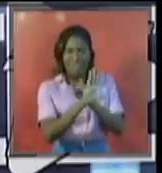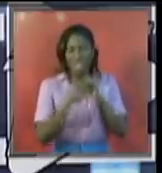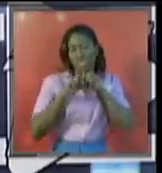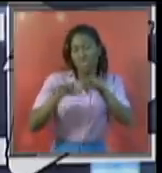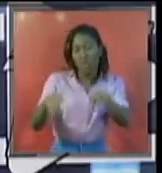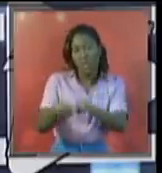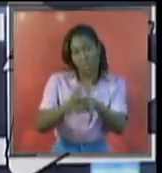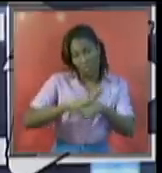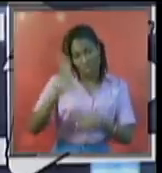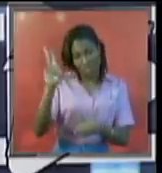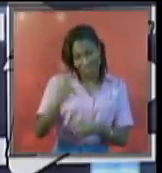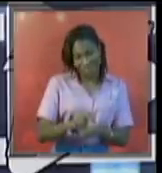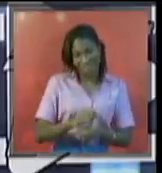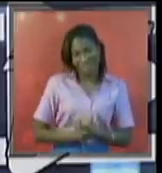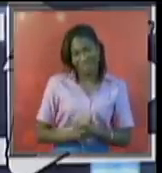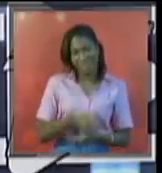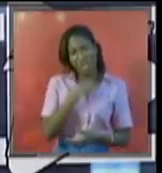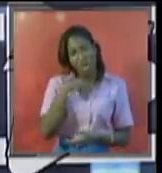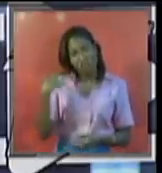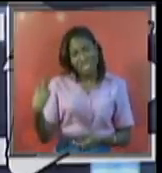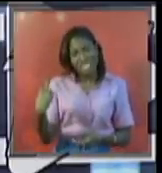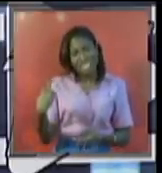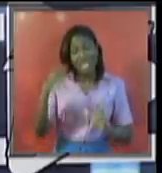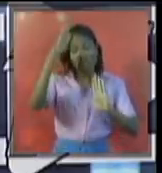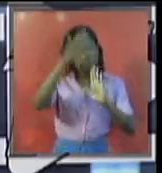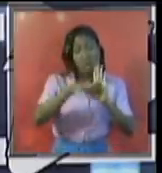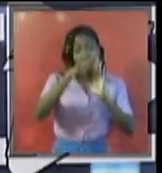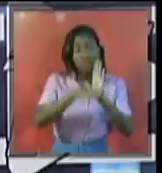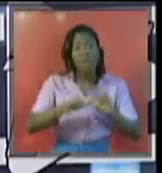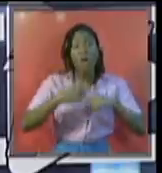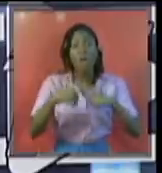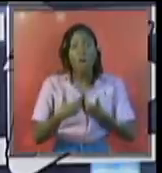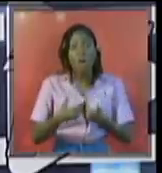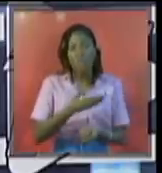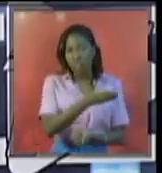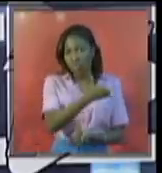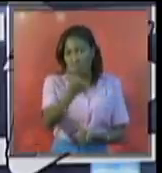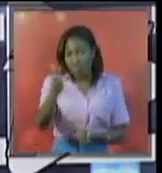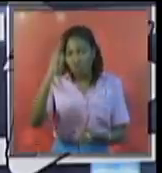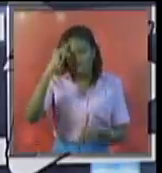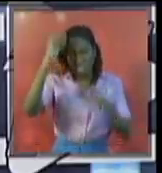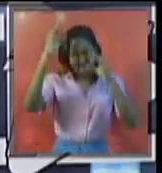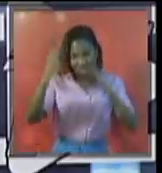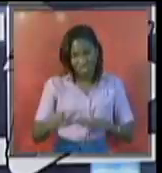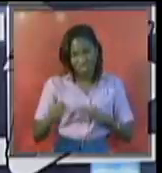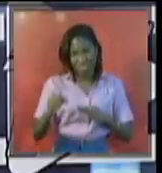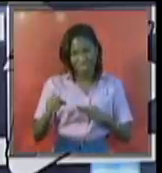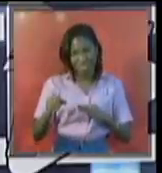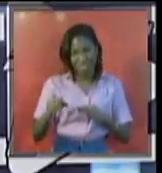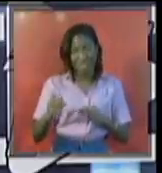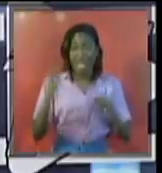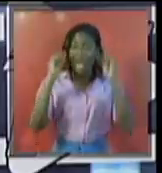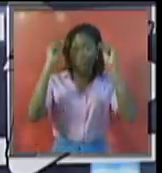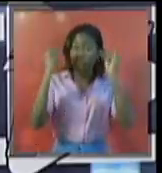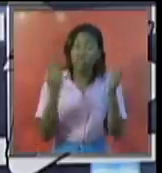person-to-person transmission risk is reduced by the decisions that are made by individuals. What the ministry can do is what